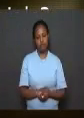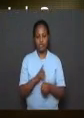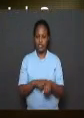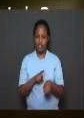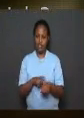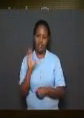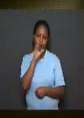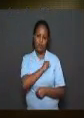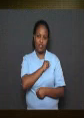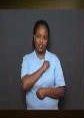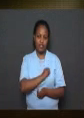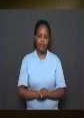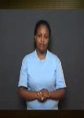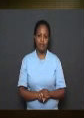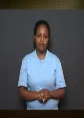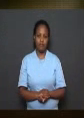Time's up.